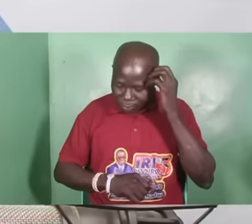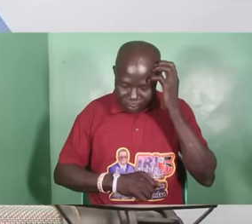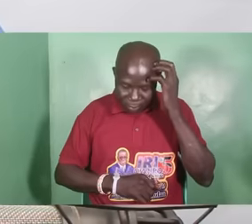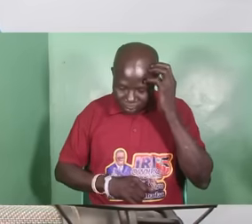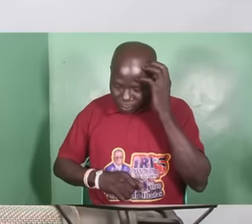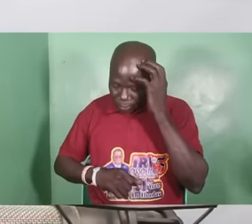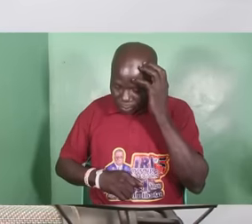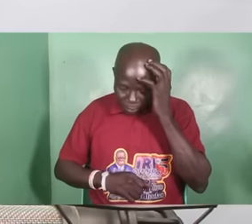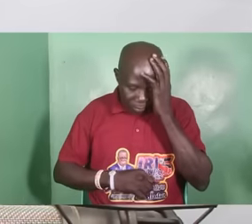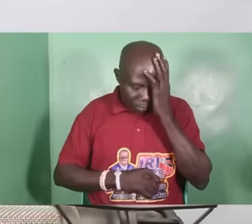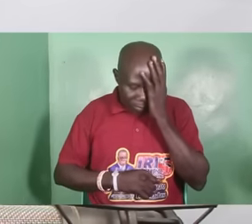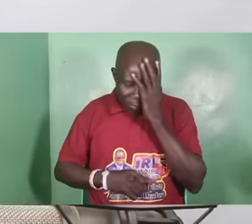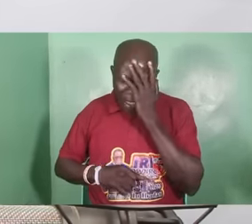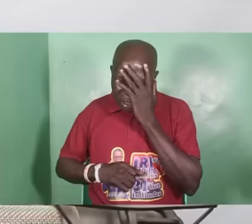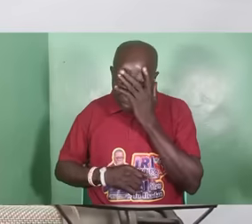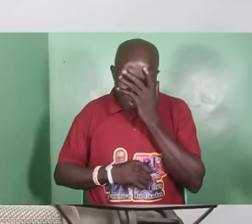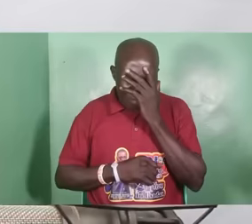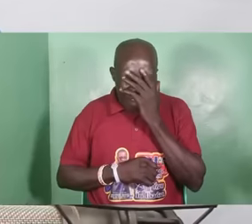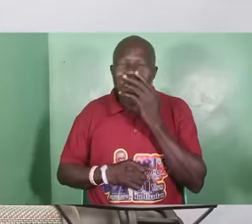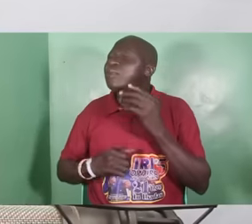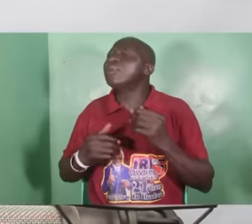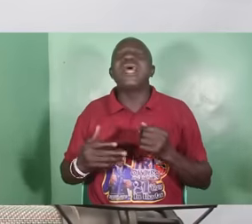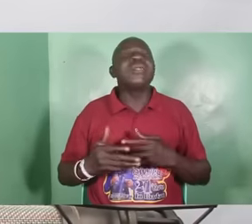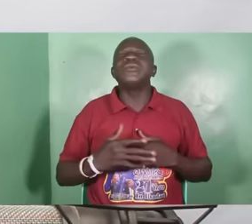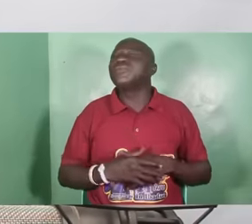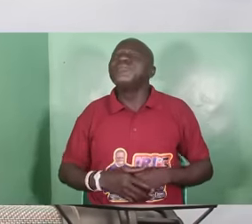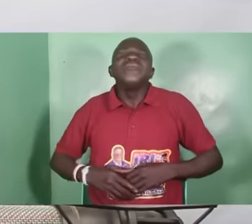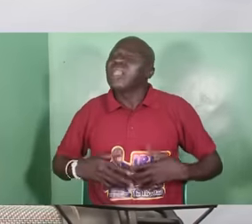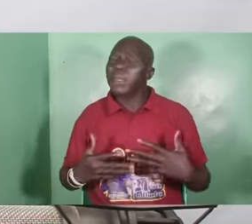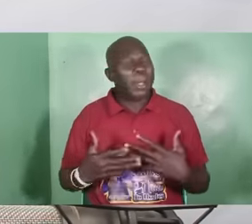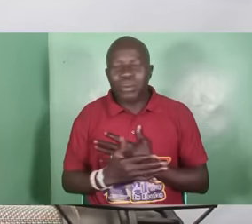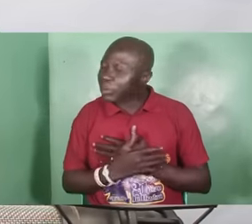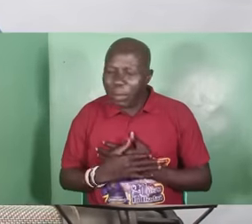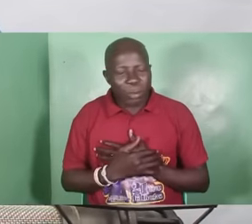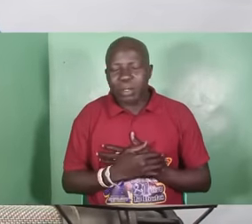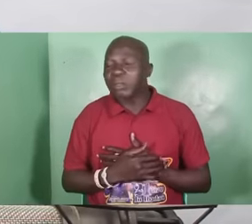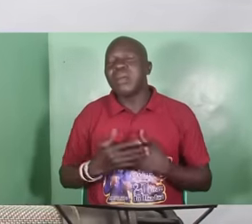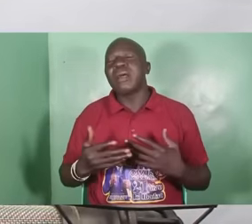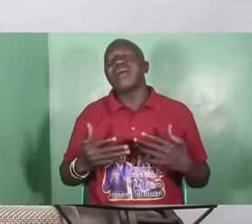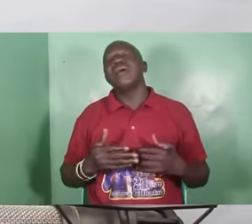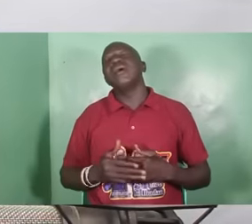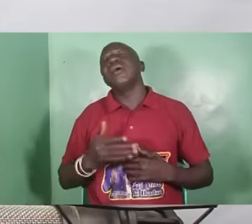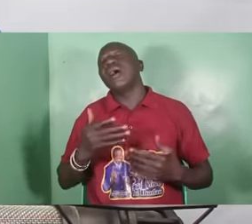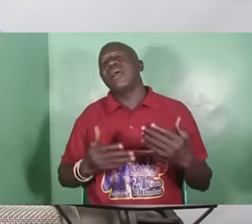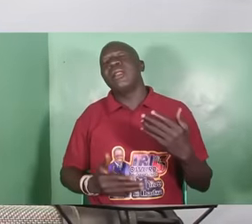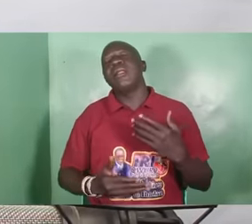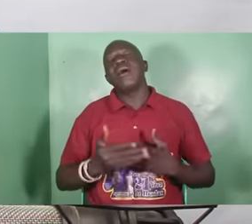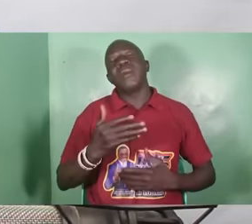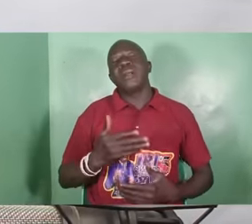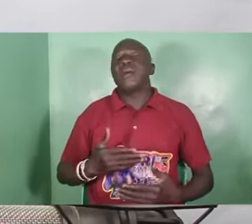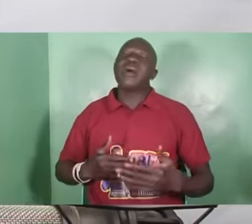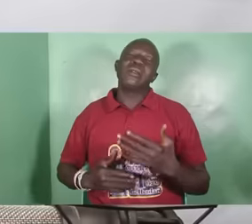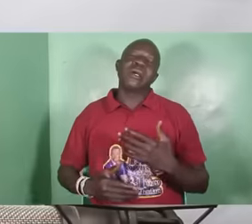oro mi pa pada so pe aye mi pada tun la du ibanu ja mi gba ko eri